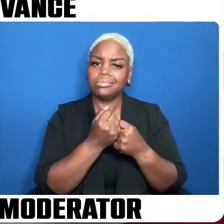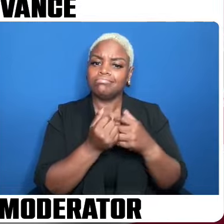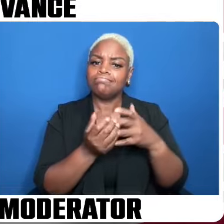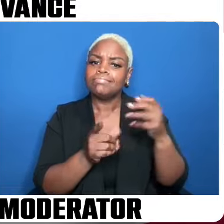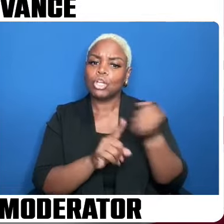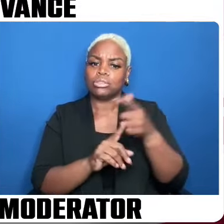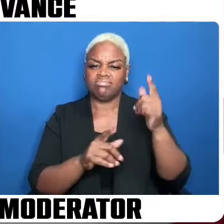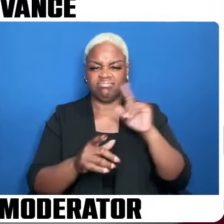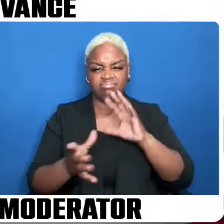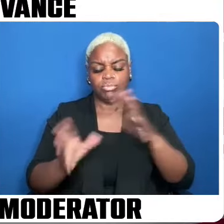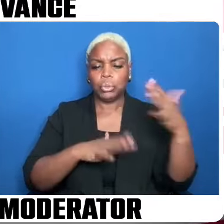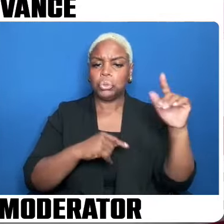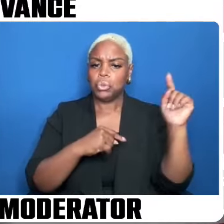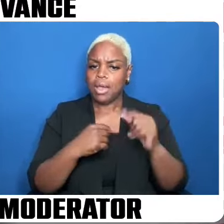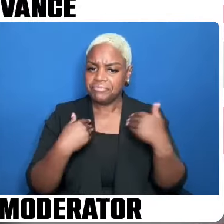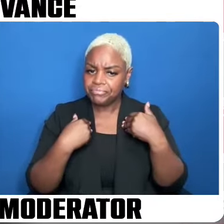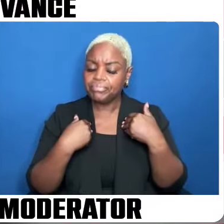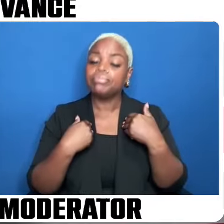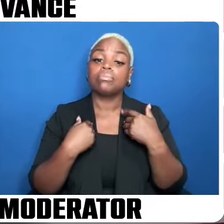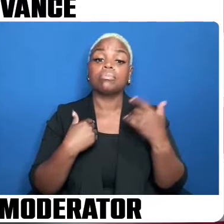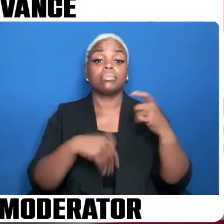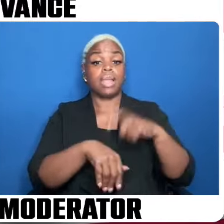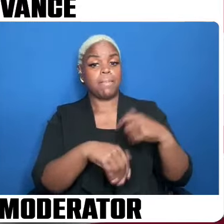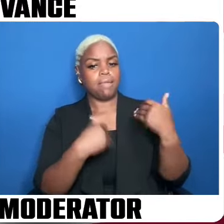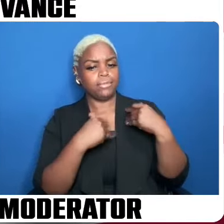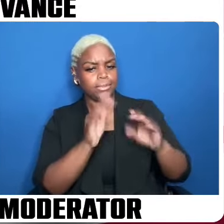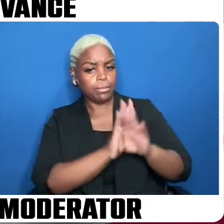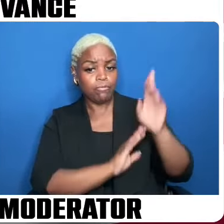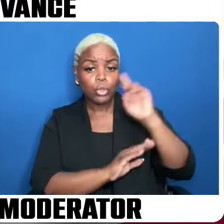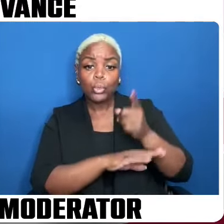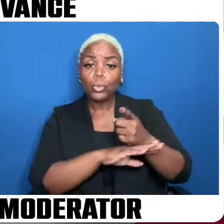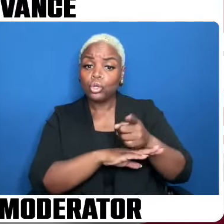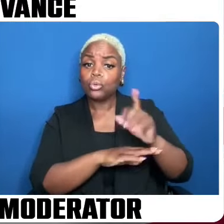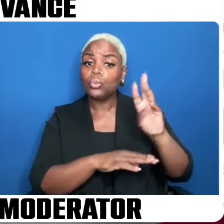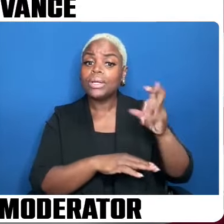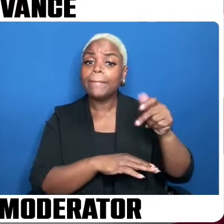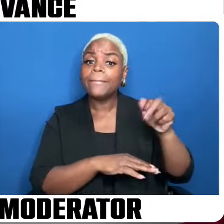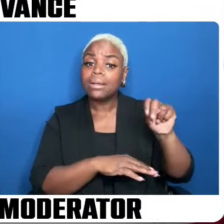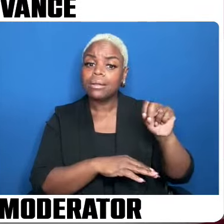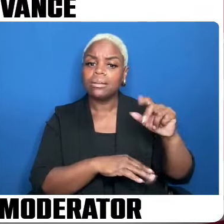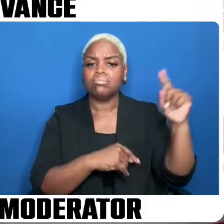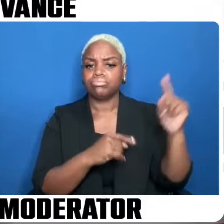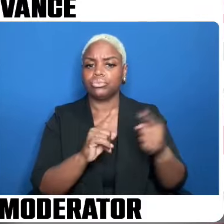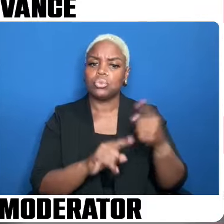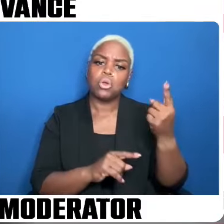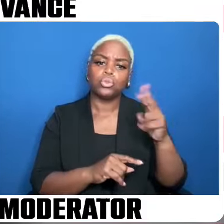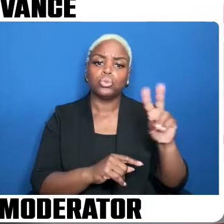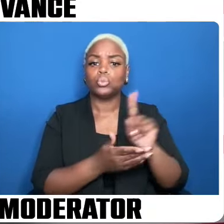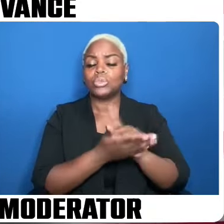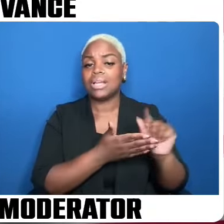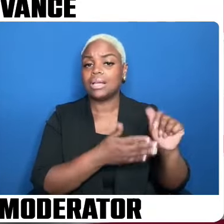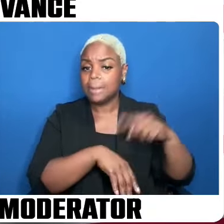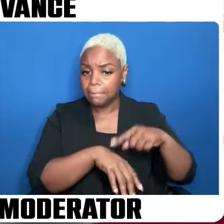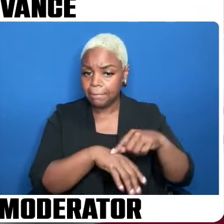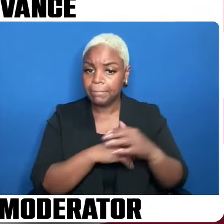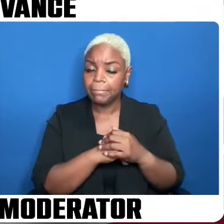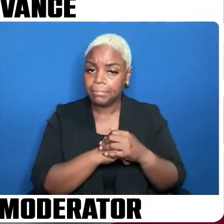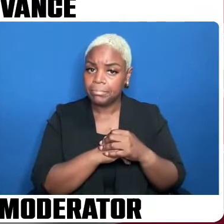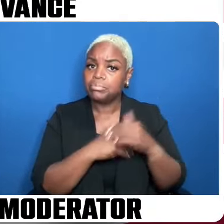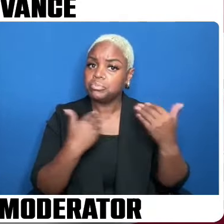is down now to 1 or 2 weeks' time. Governor Walz, if you were the final voice in